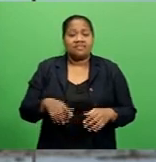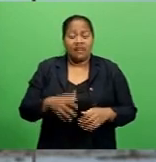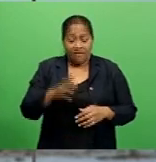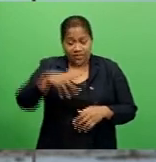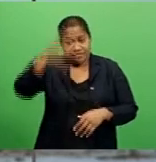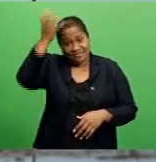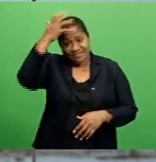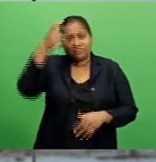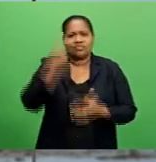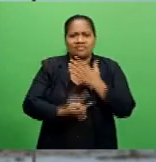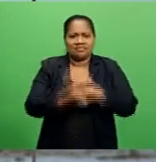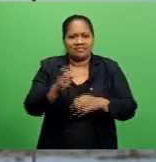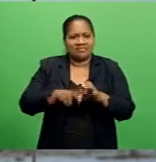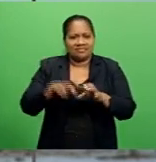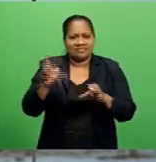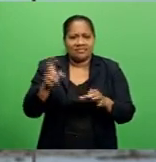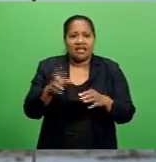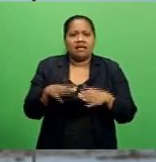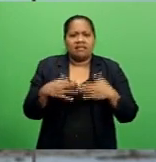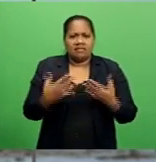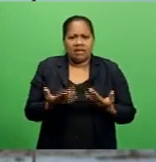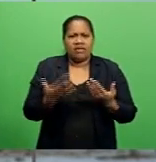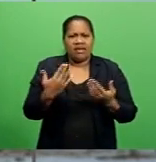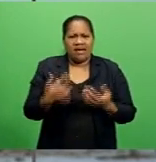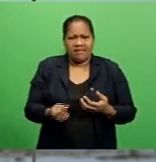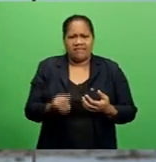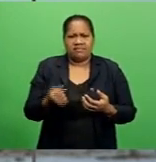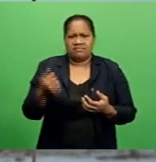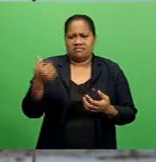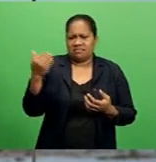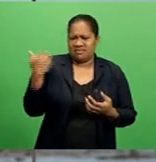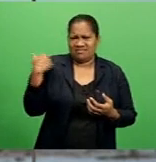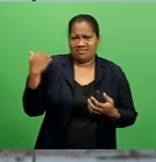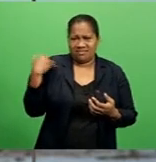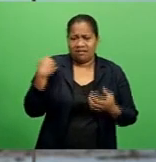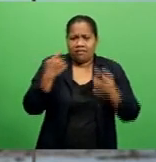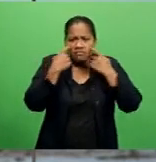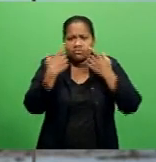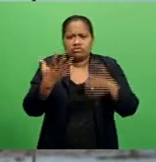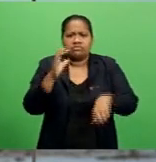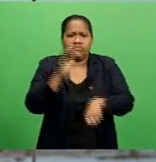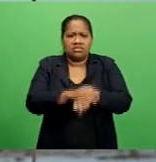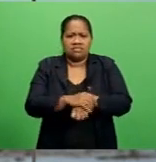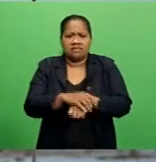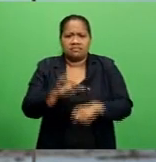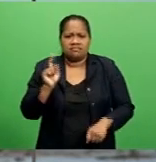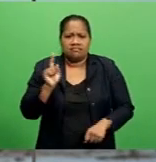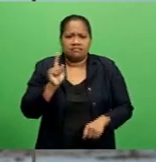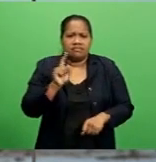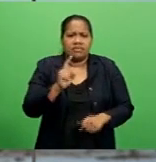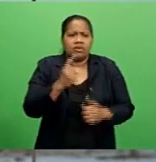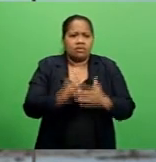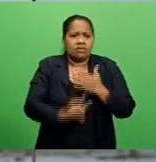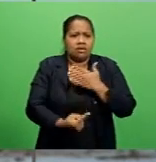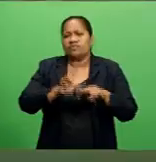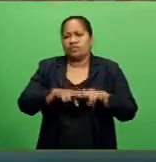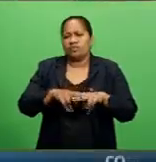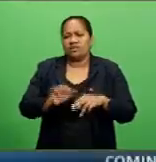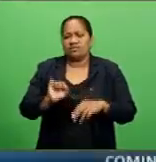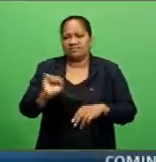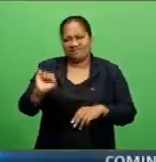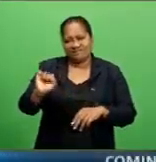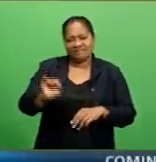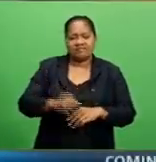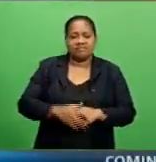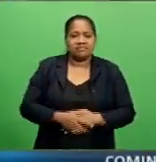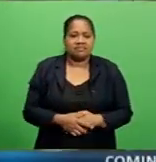It comes as disturbing news footage shows a policeman appearing to be crushed during the violence.